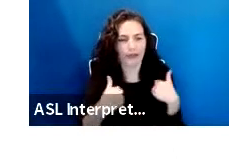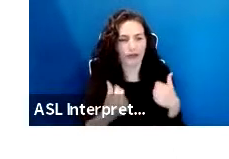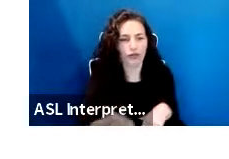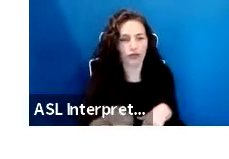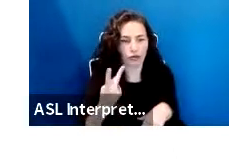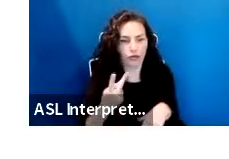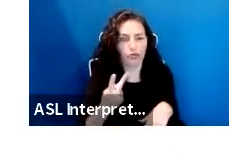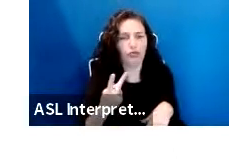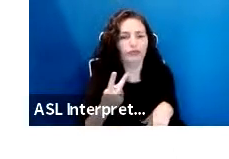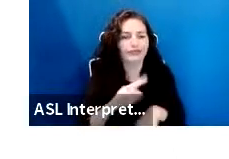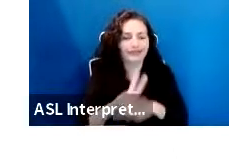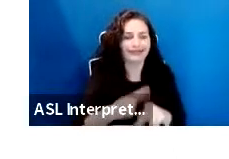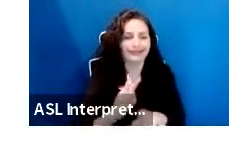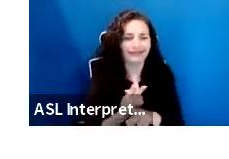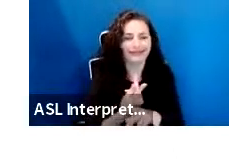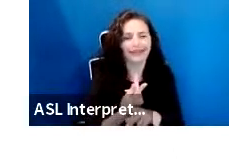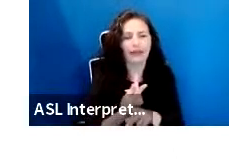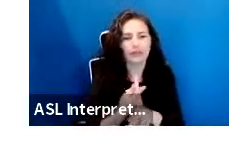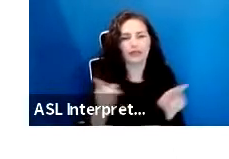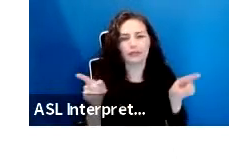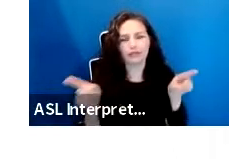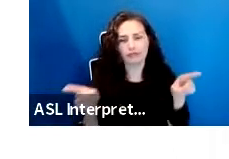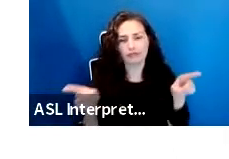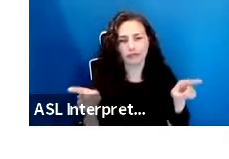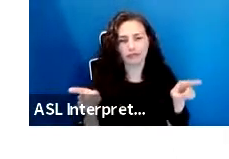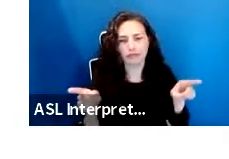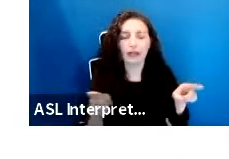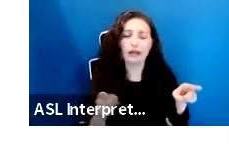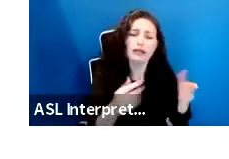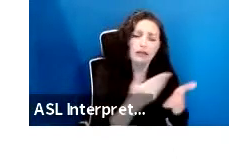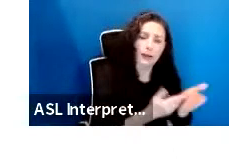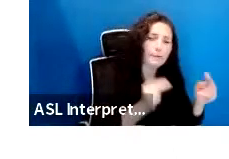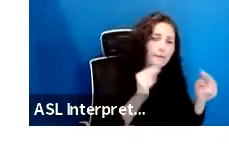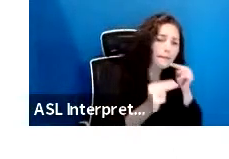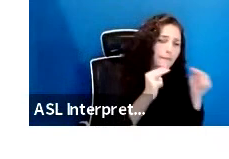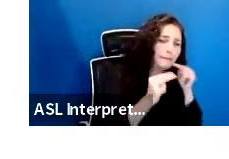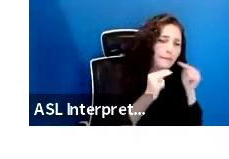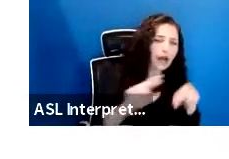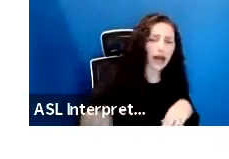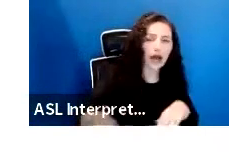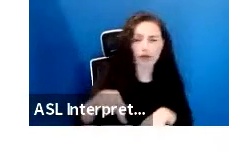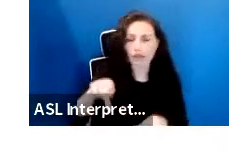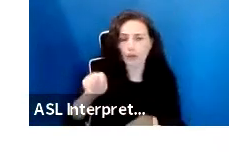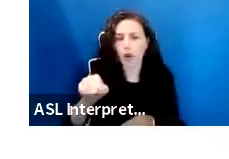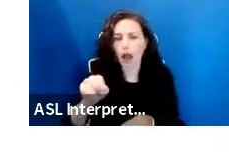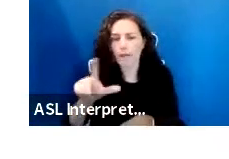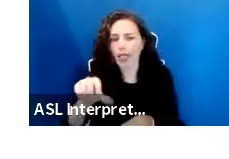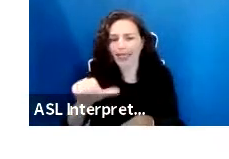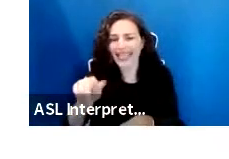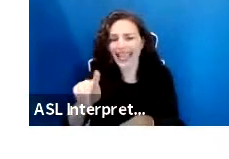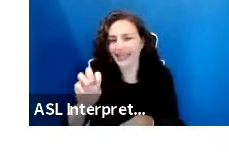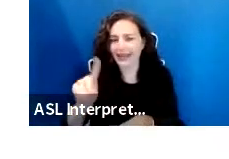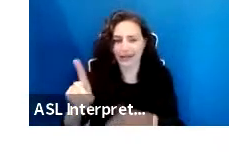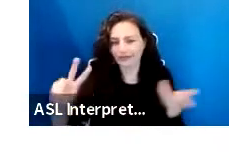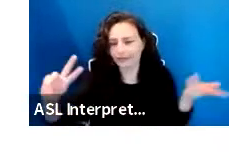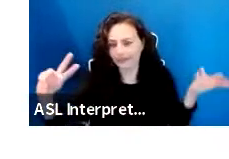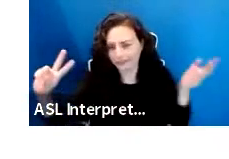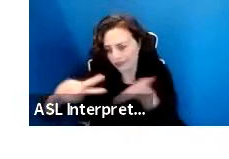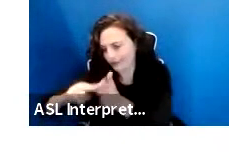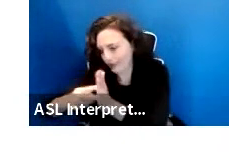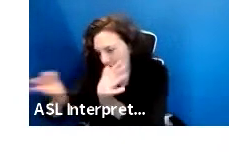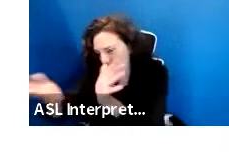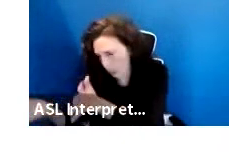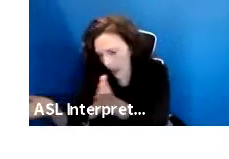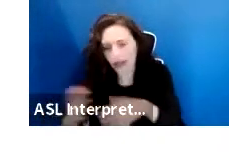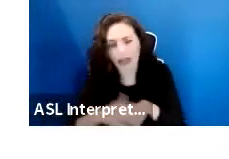of agreements. Some of our agreements are negotiated while others are promulgated. Simply put, what that means is negotiated contracts